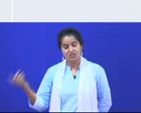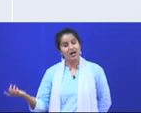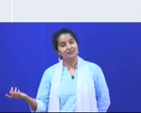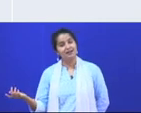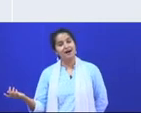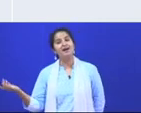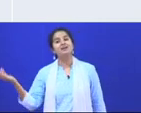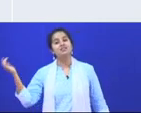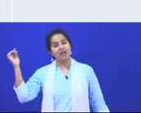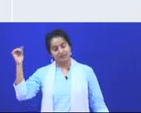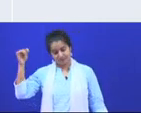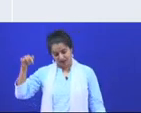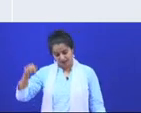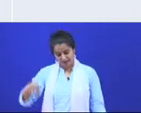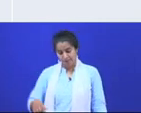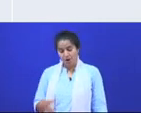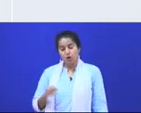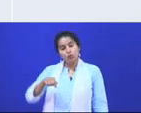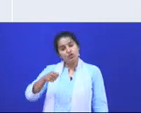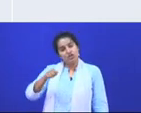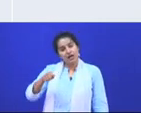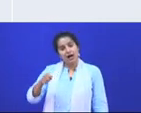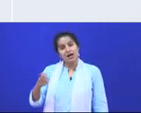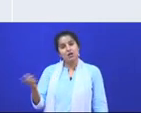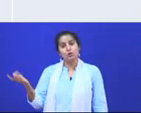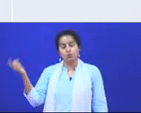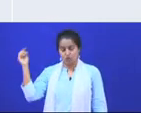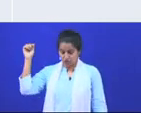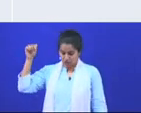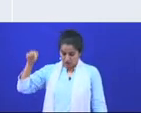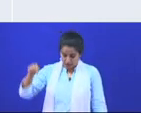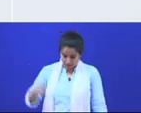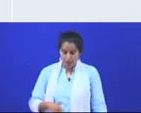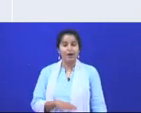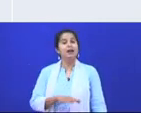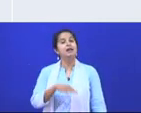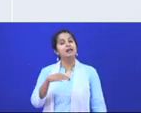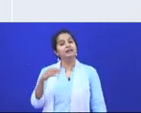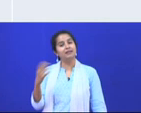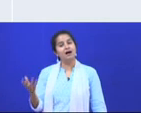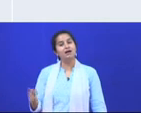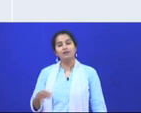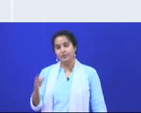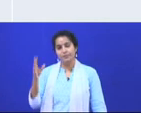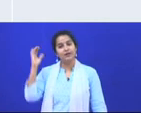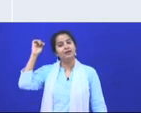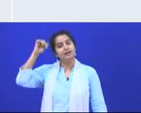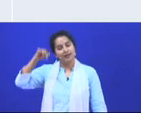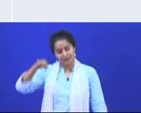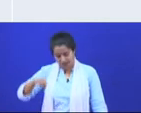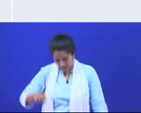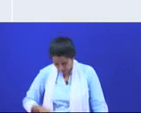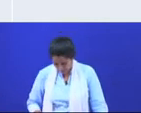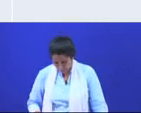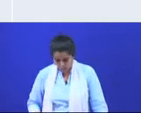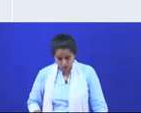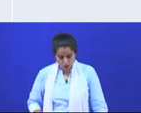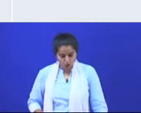patashalayam, chhatra, chhatrayam, kunchika, kunchikayam, lata, kripa,